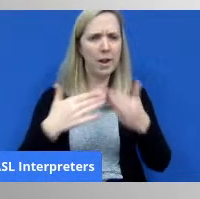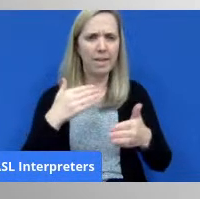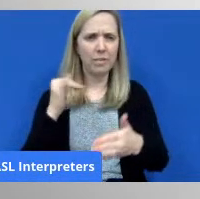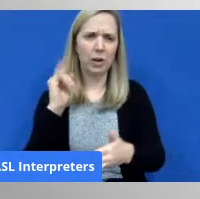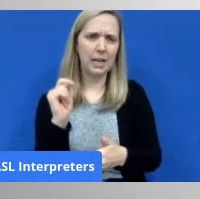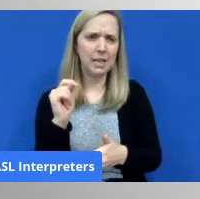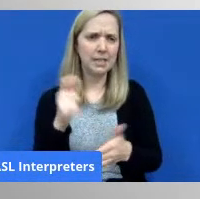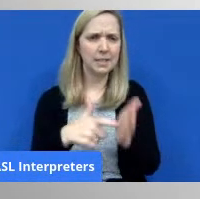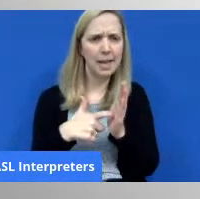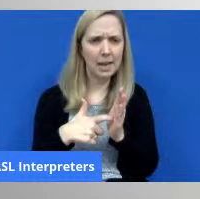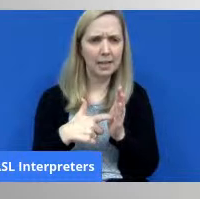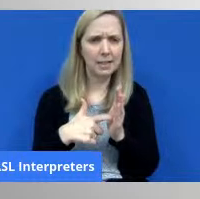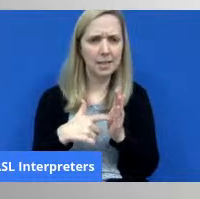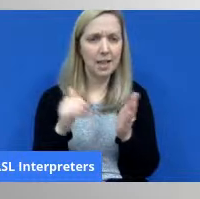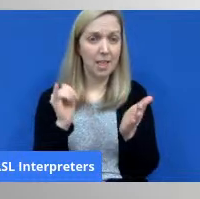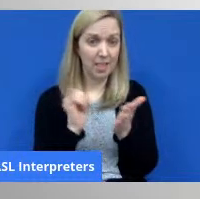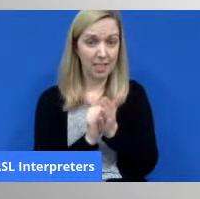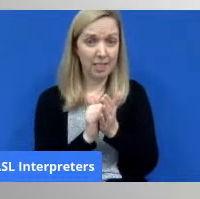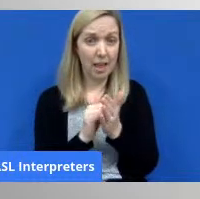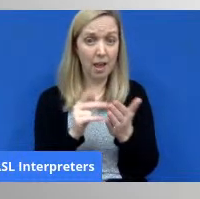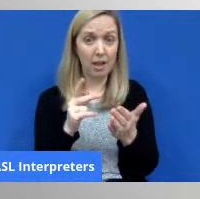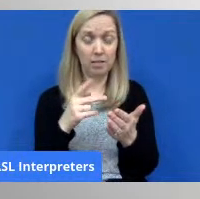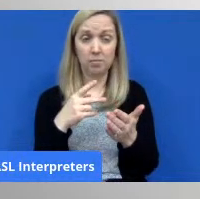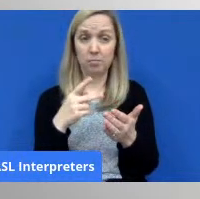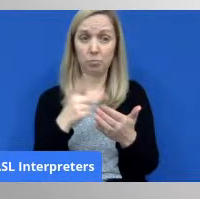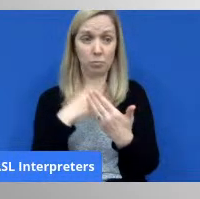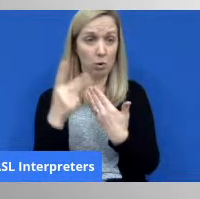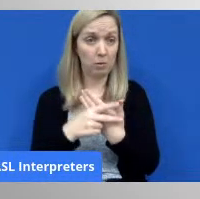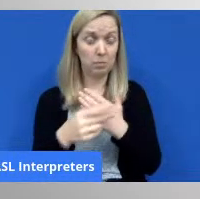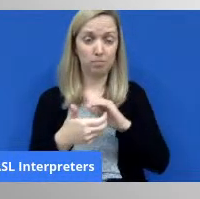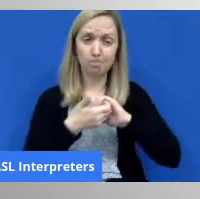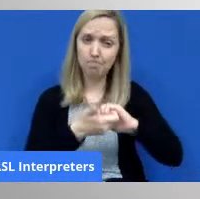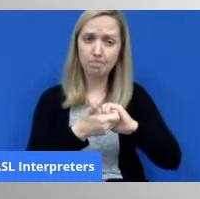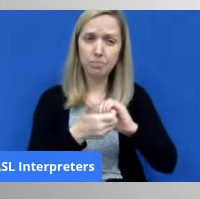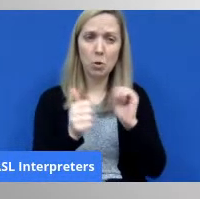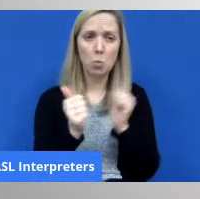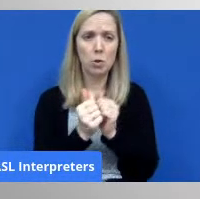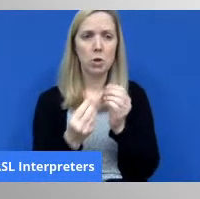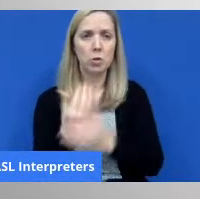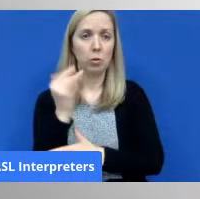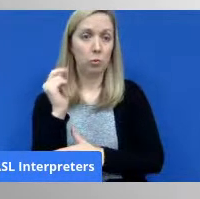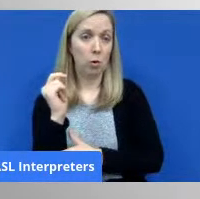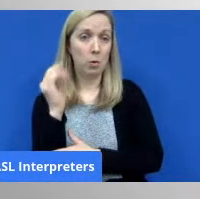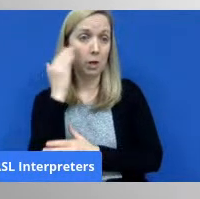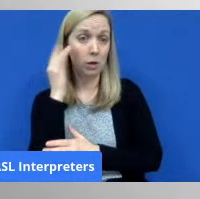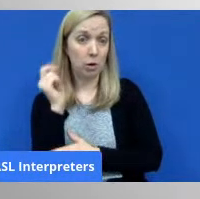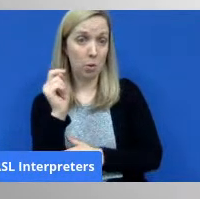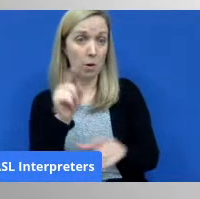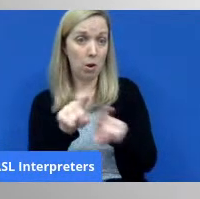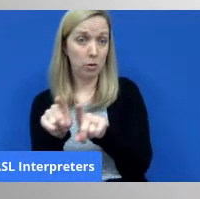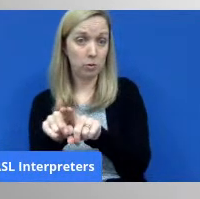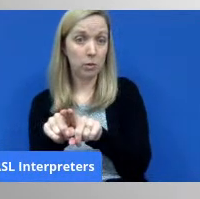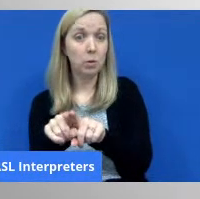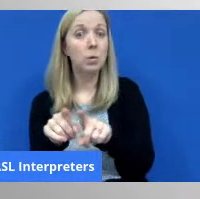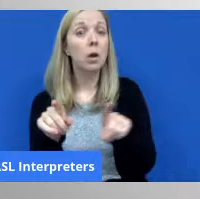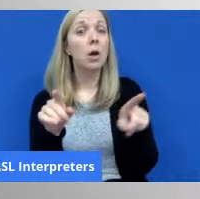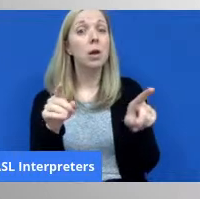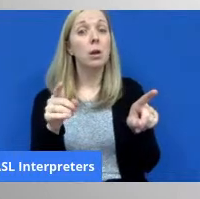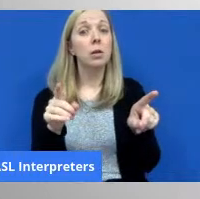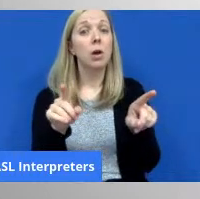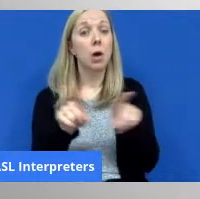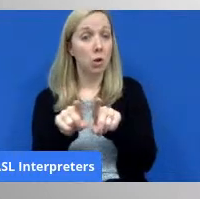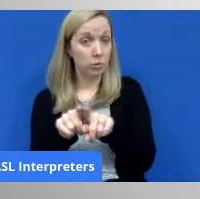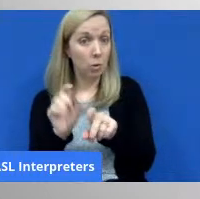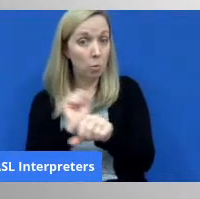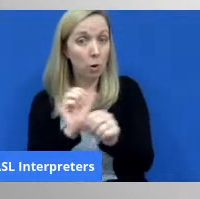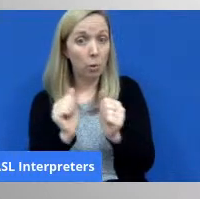East Athens, and they helped work with Grow It Know It as well. We will also be working with the Lunchbox program, which is an